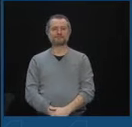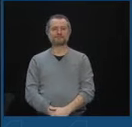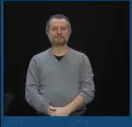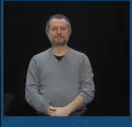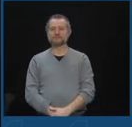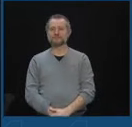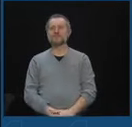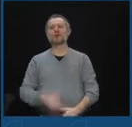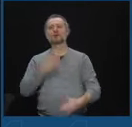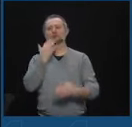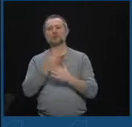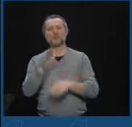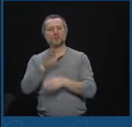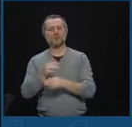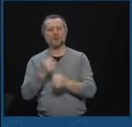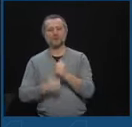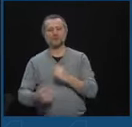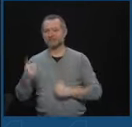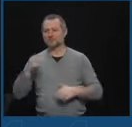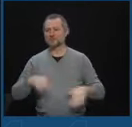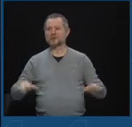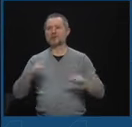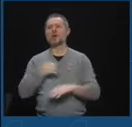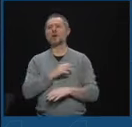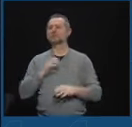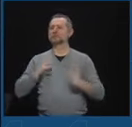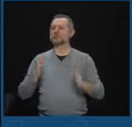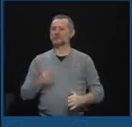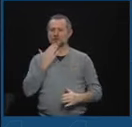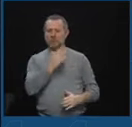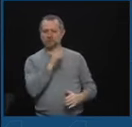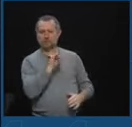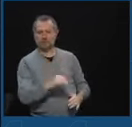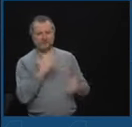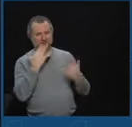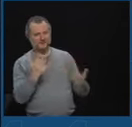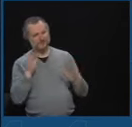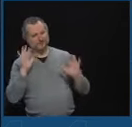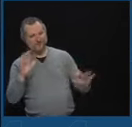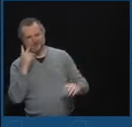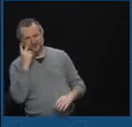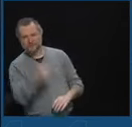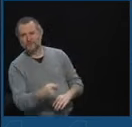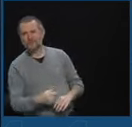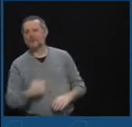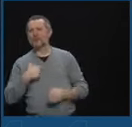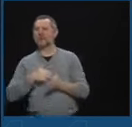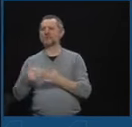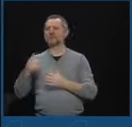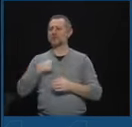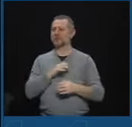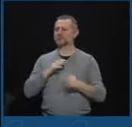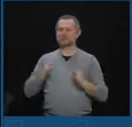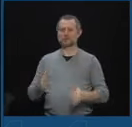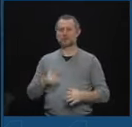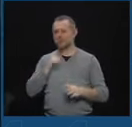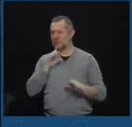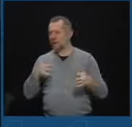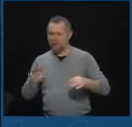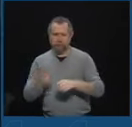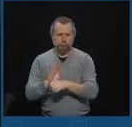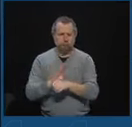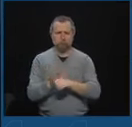Good afternoon, everyone, and thank you, Commissioner Bray. It's great to see you in this setting. I often see Commissioner Bray doing everything from